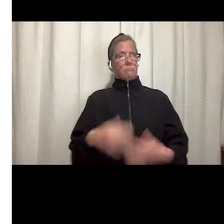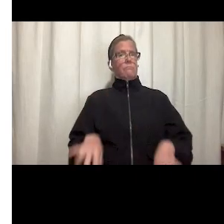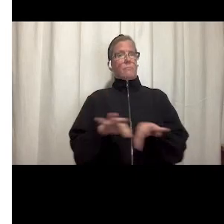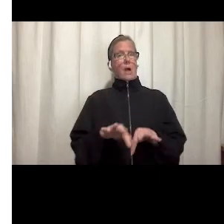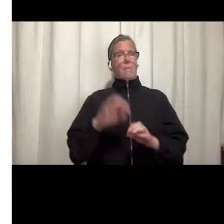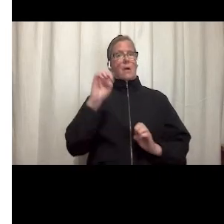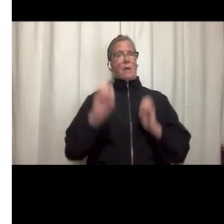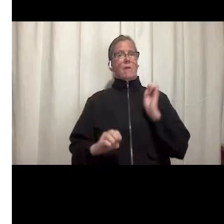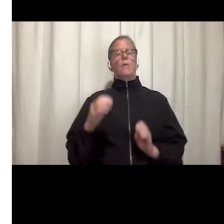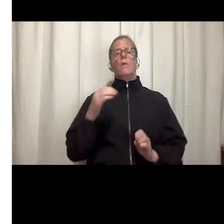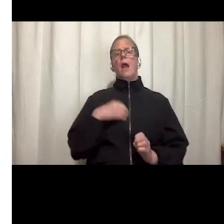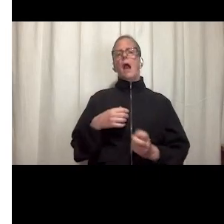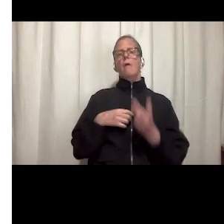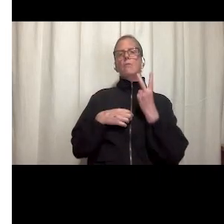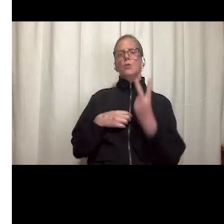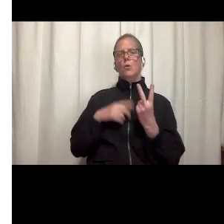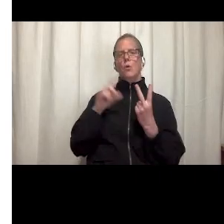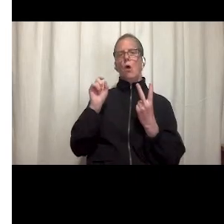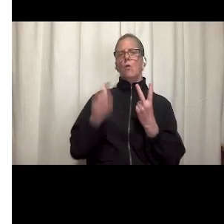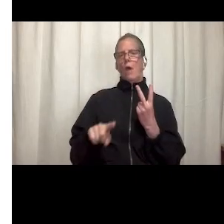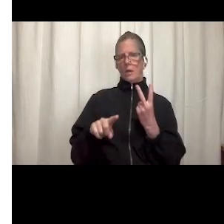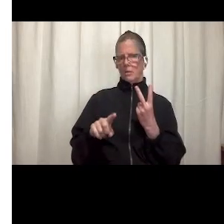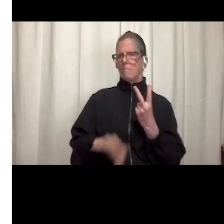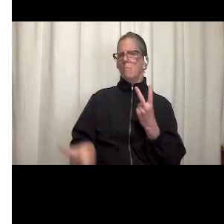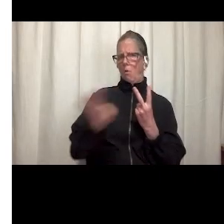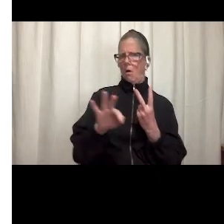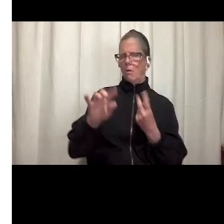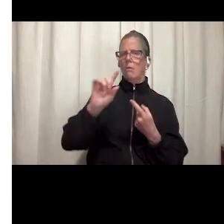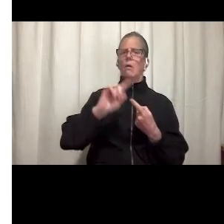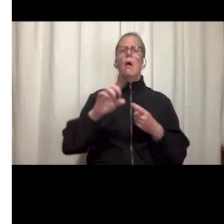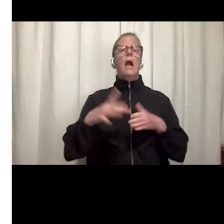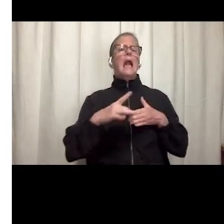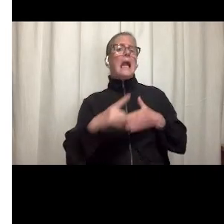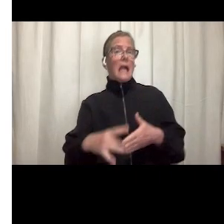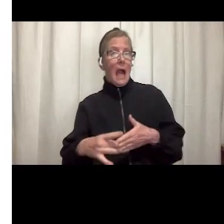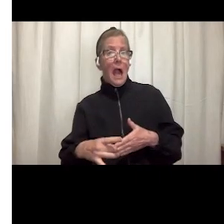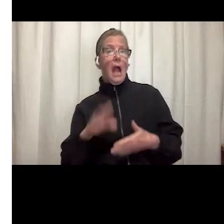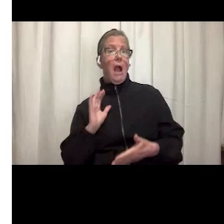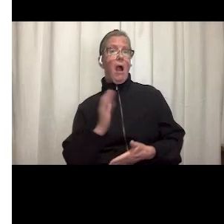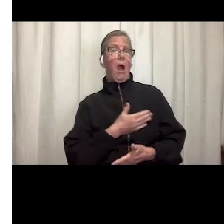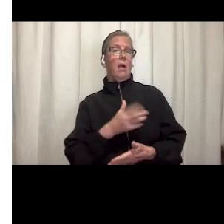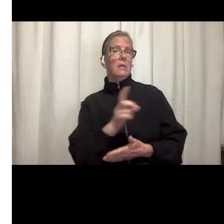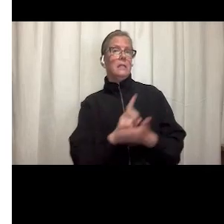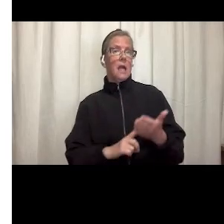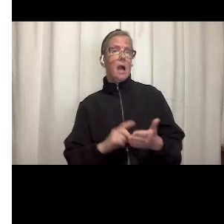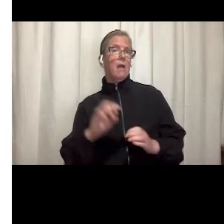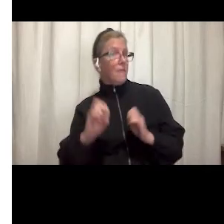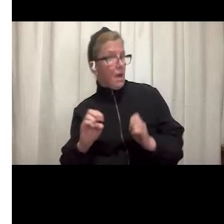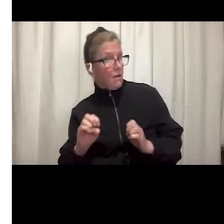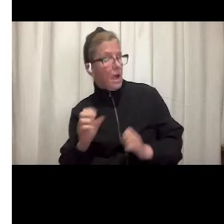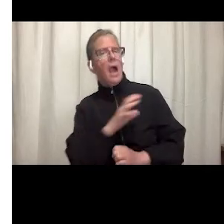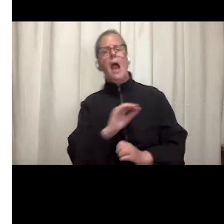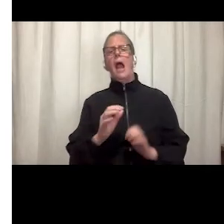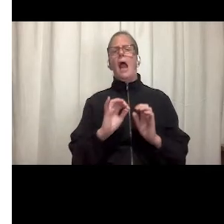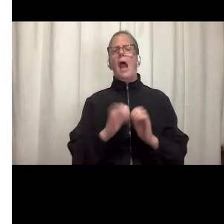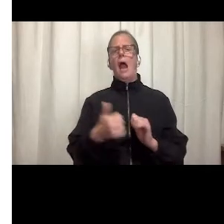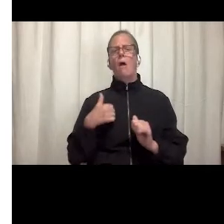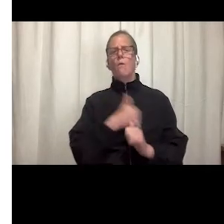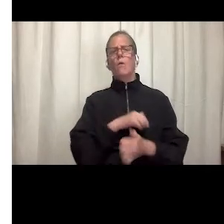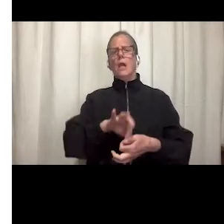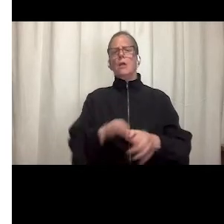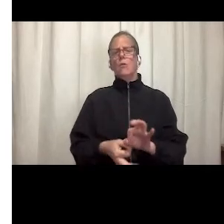core questions. These questions guide both how we design our evaluation and how we interpret what the data are telling